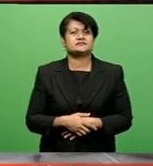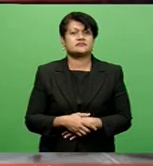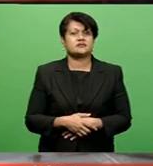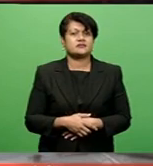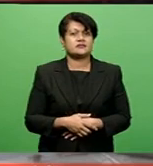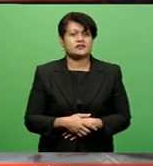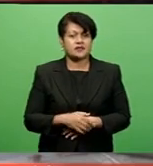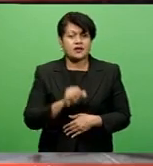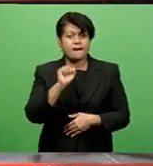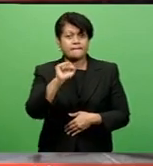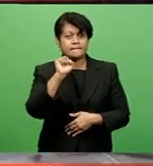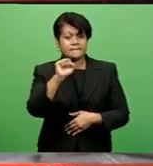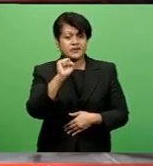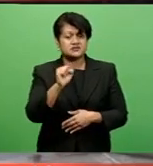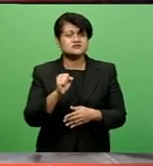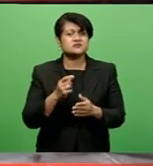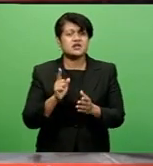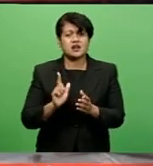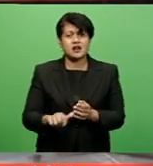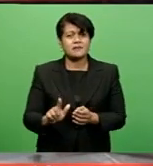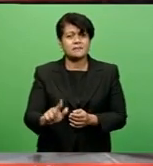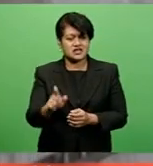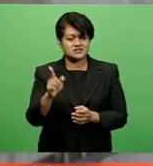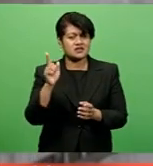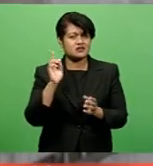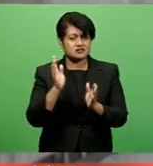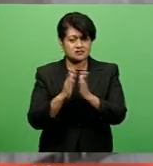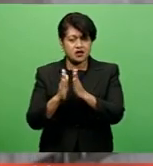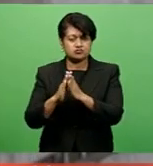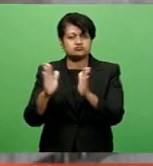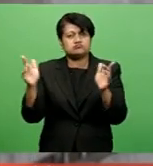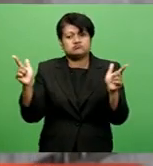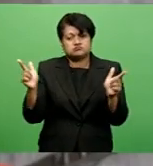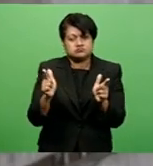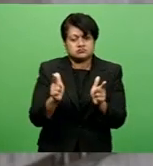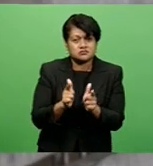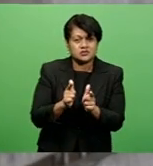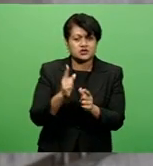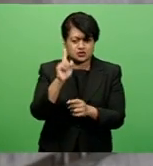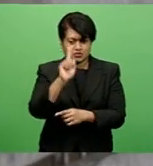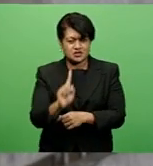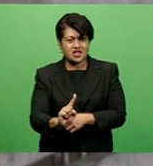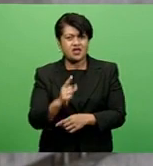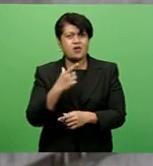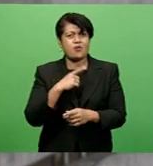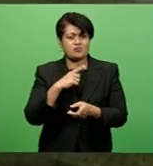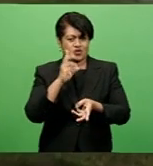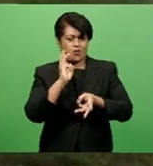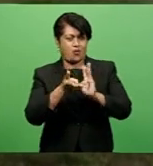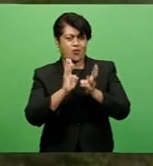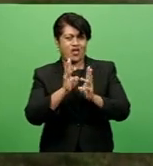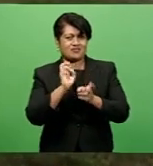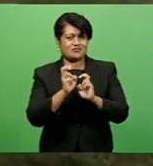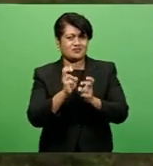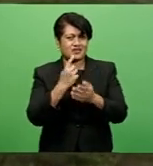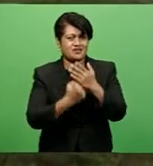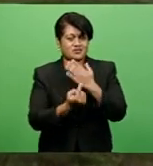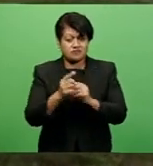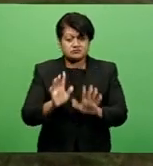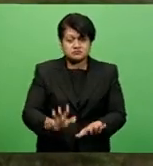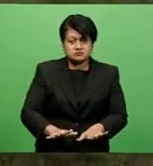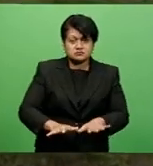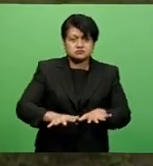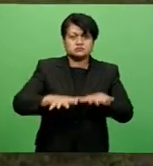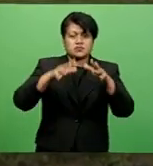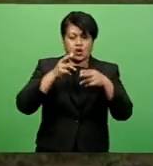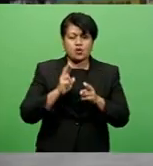Bus services from Lembasa town have been reduced from today due to the current weather situation, which has caused flooding of most